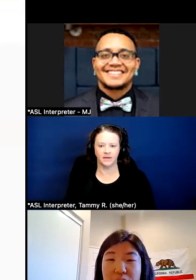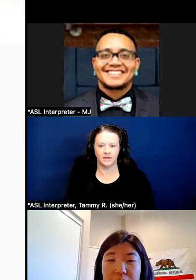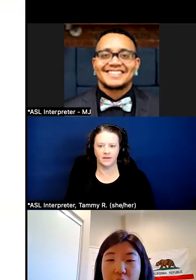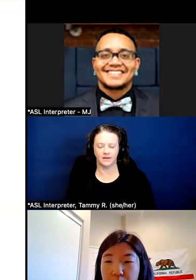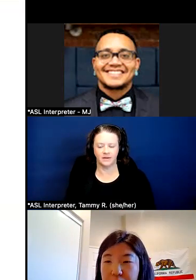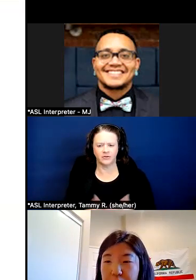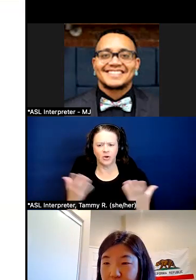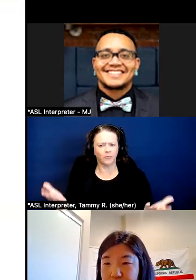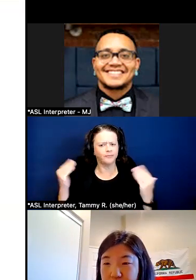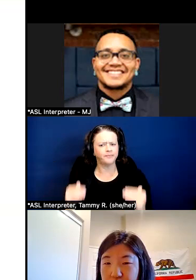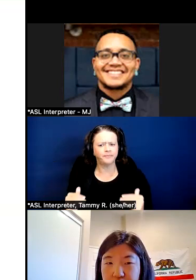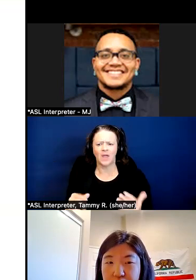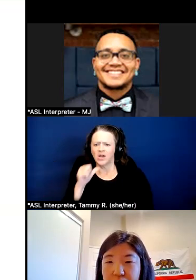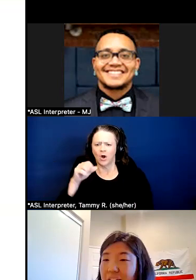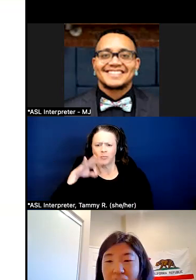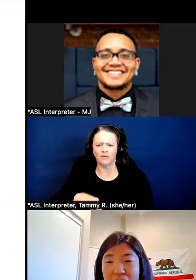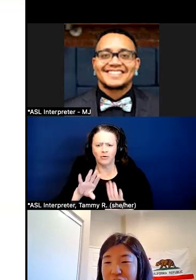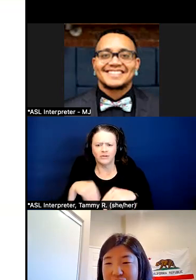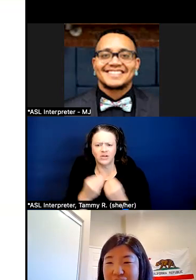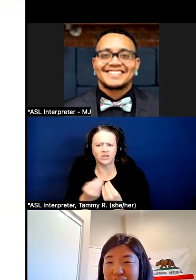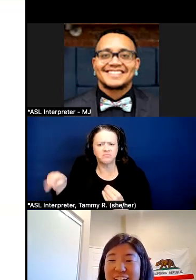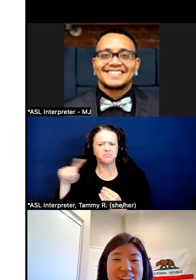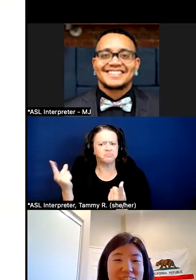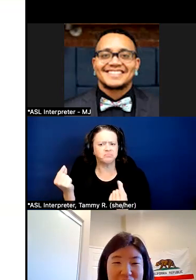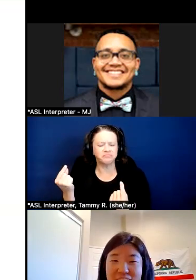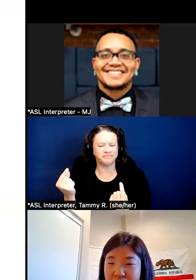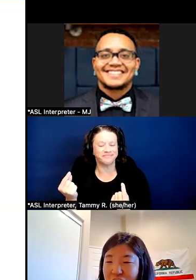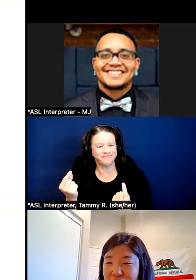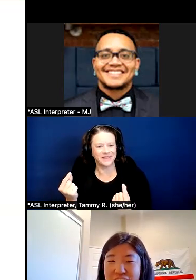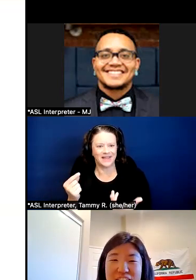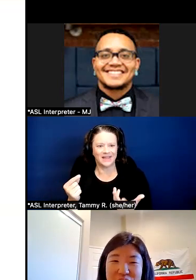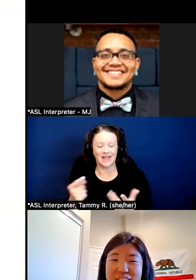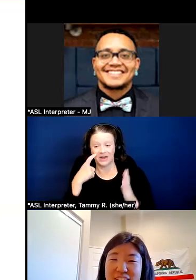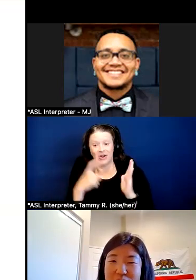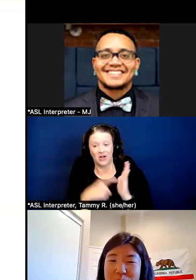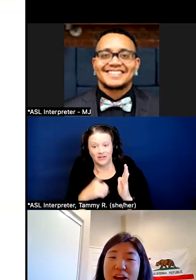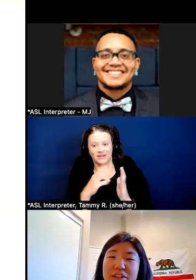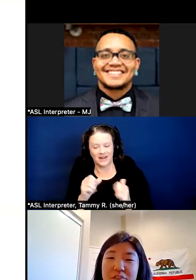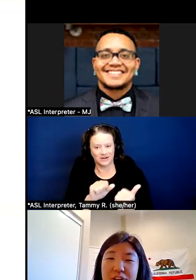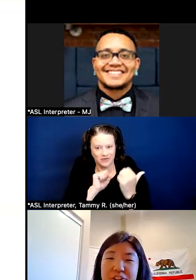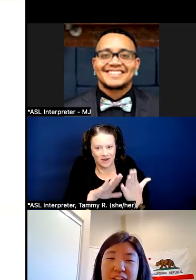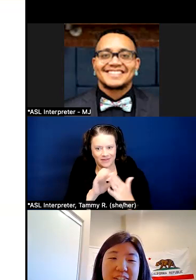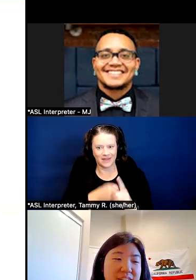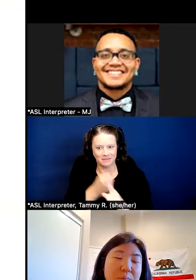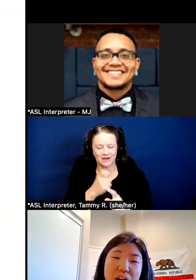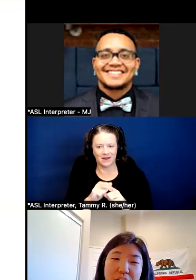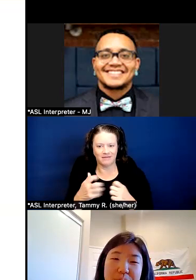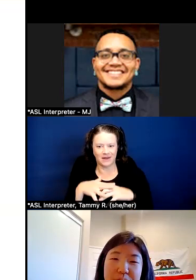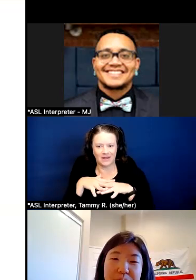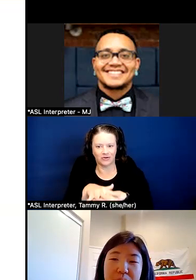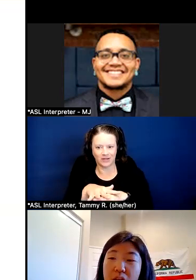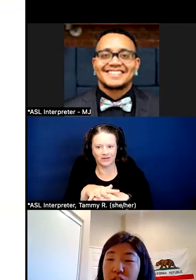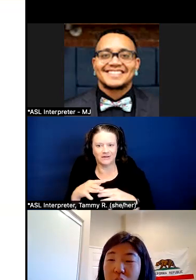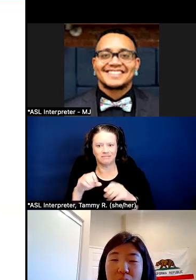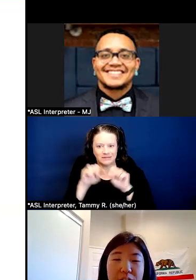So now what can nonprofit organizations do? As you guessed it, acknowledge and address the impact of intersecting systemic